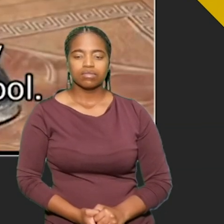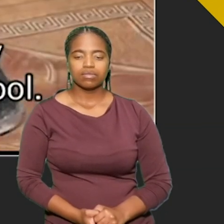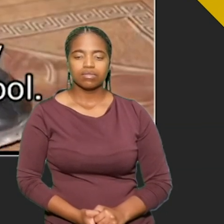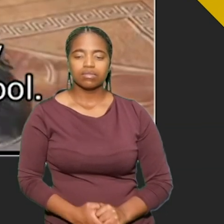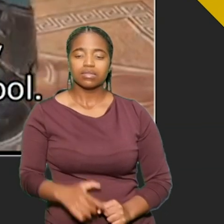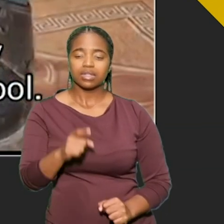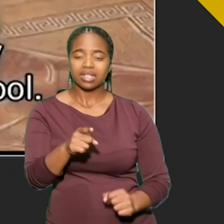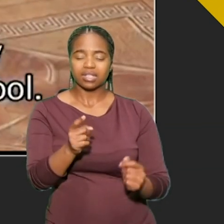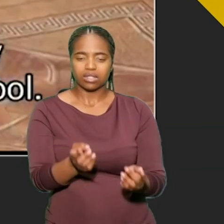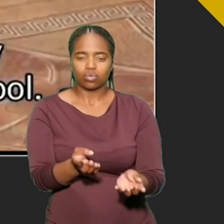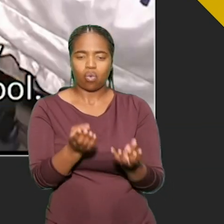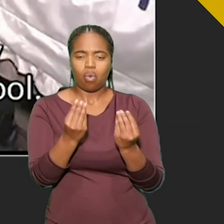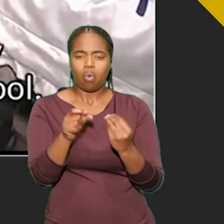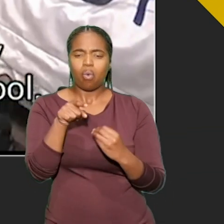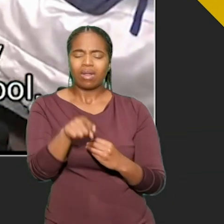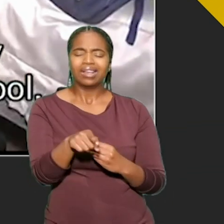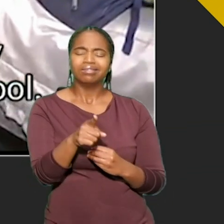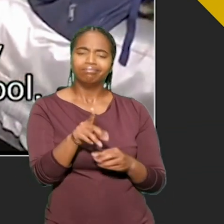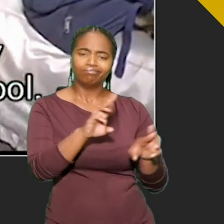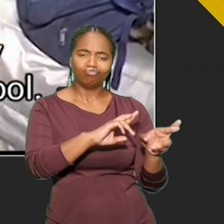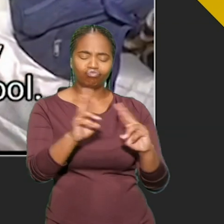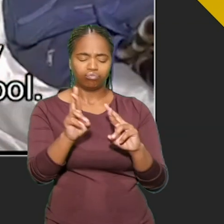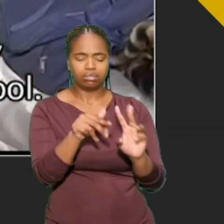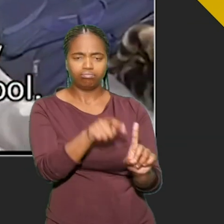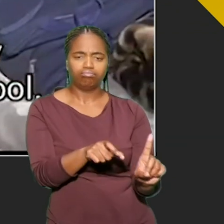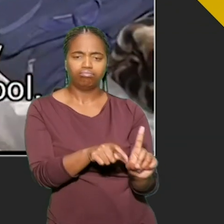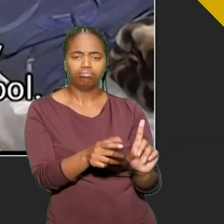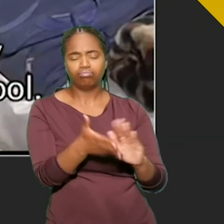Sifumana usisonke elungiselela ukuya esikolweni.